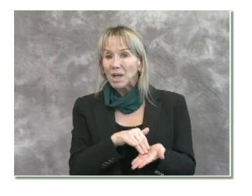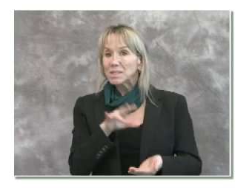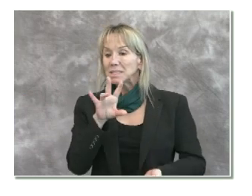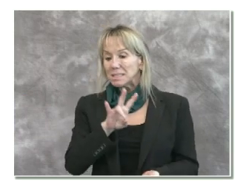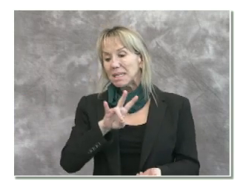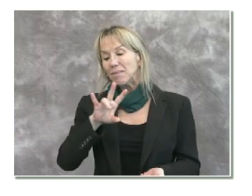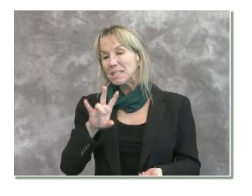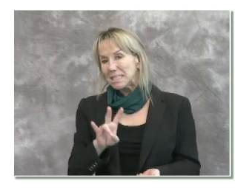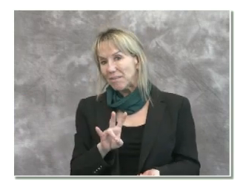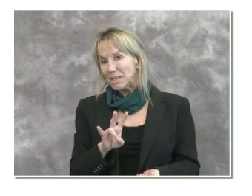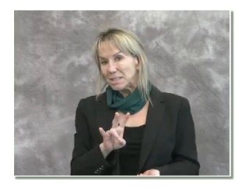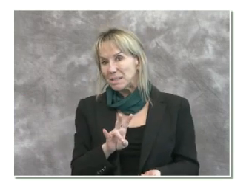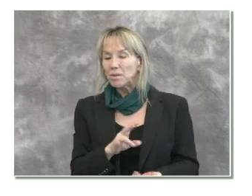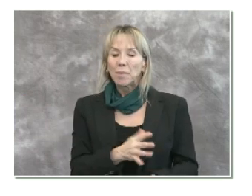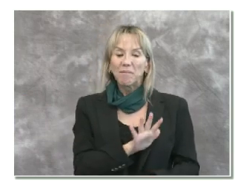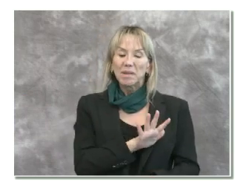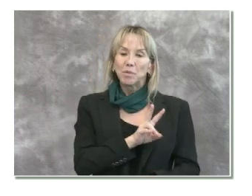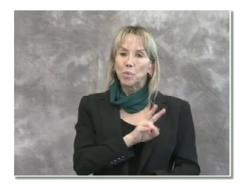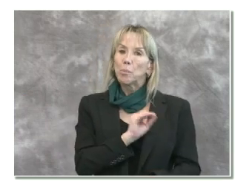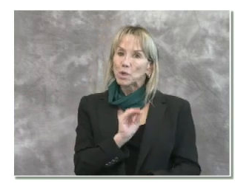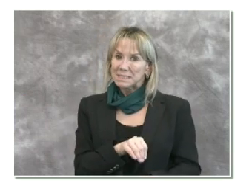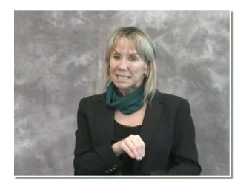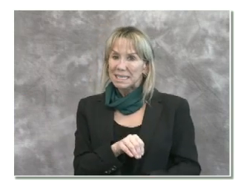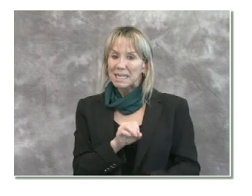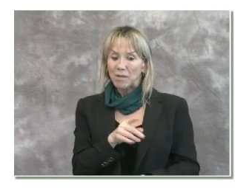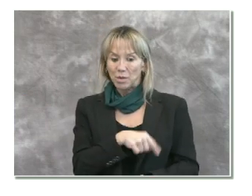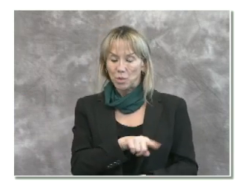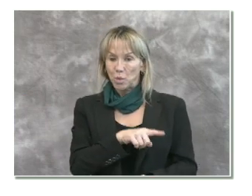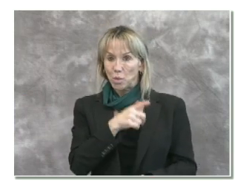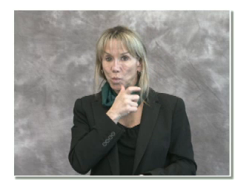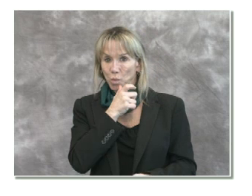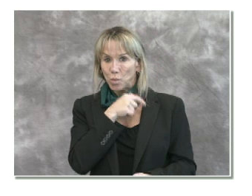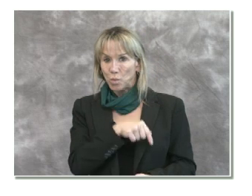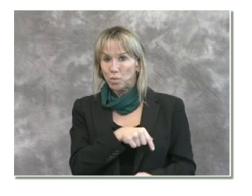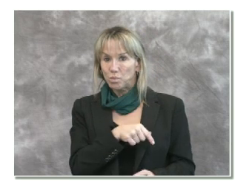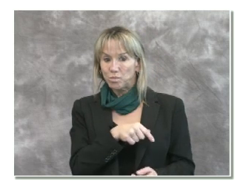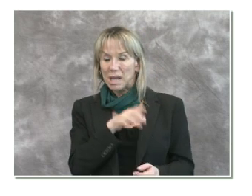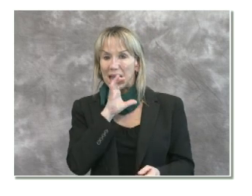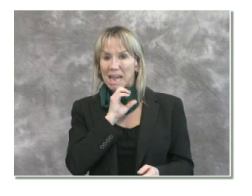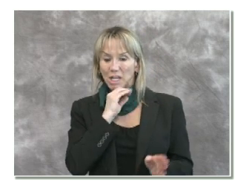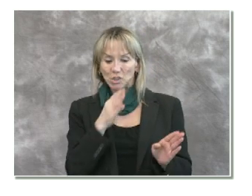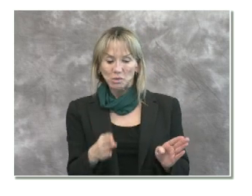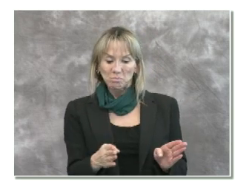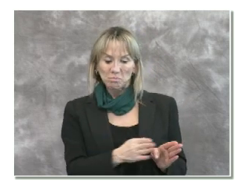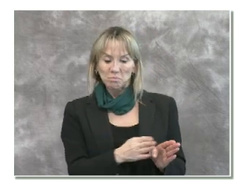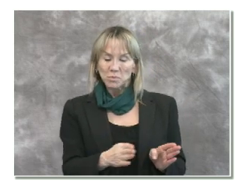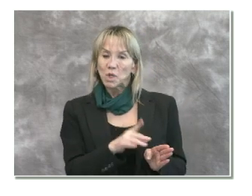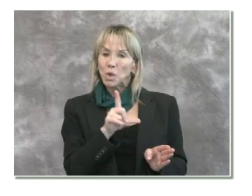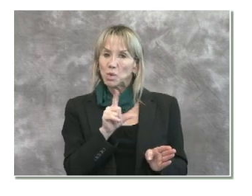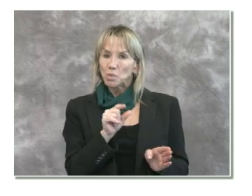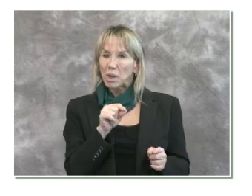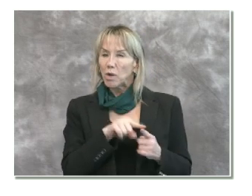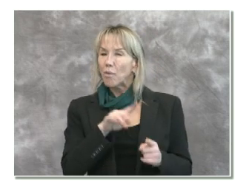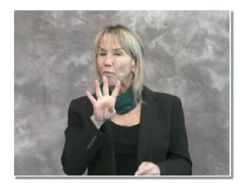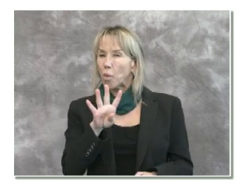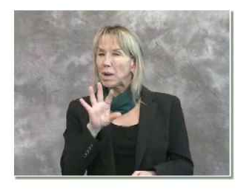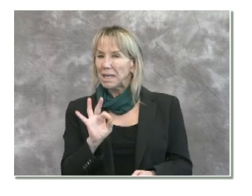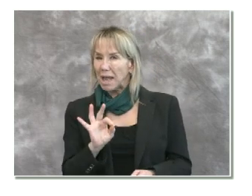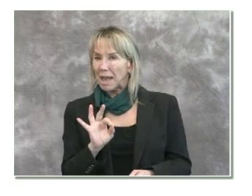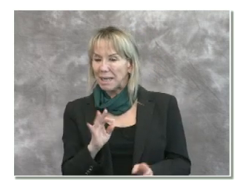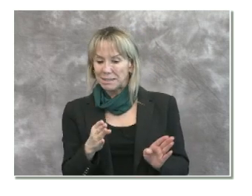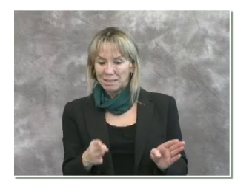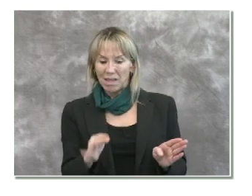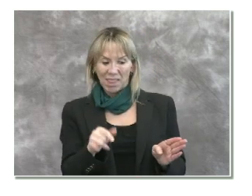1,077, or 52%, of the total number of cases are between the ages of 20 to 49 years of age, and